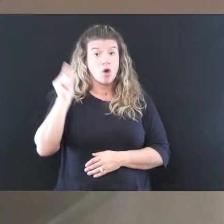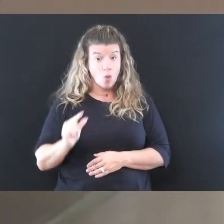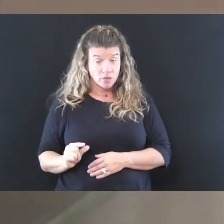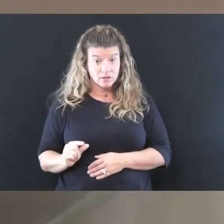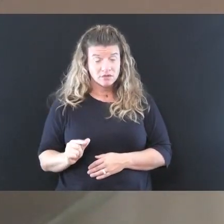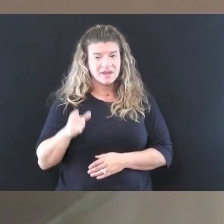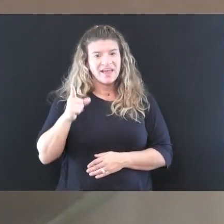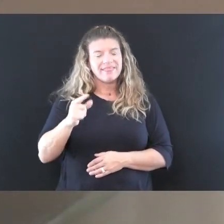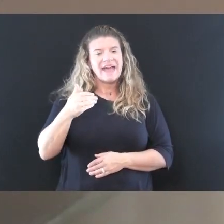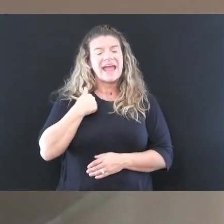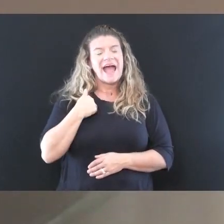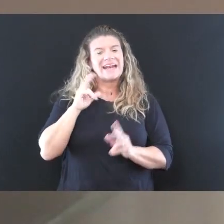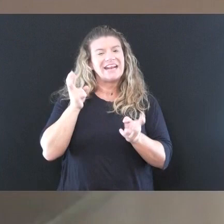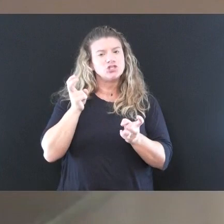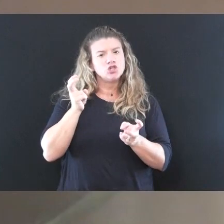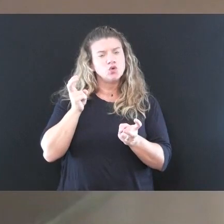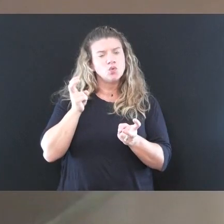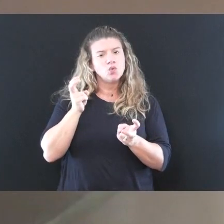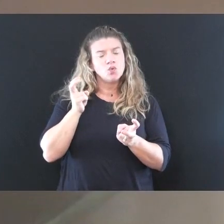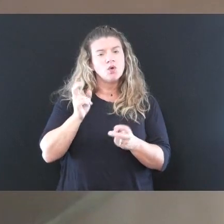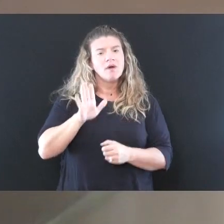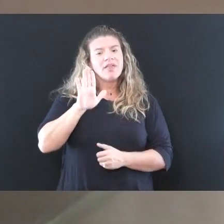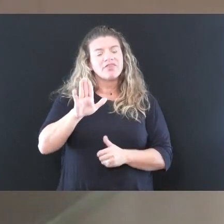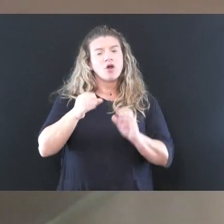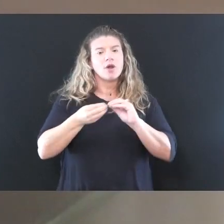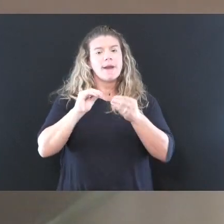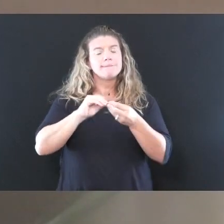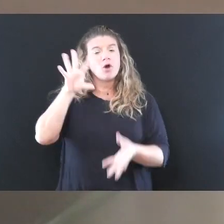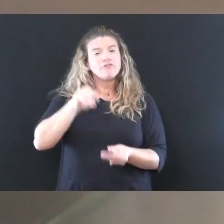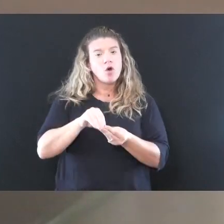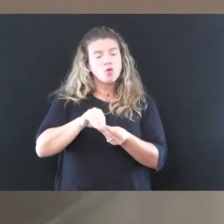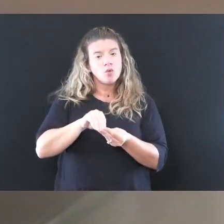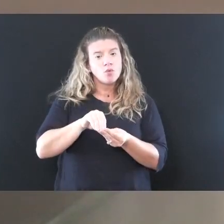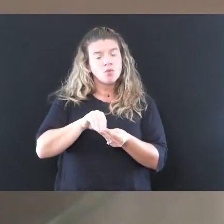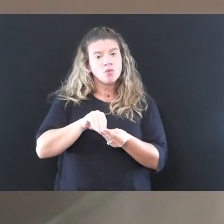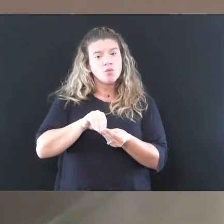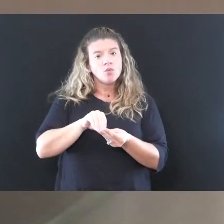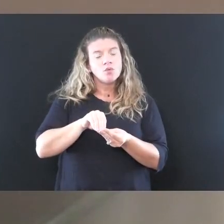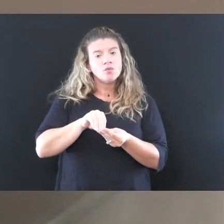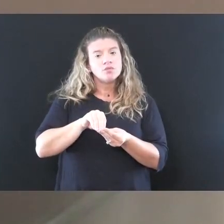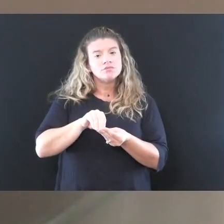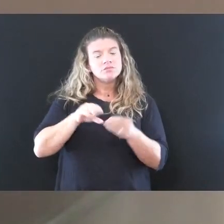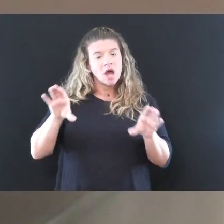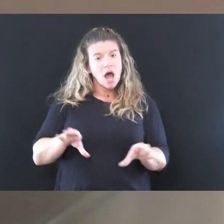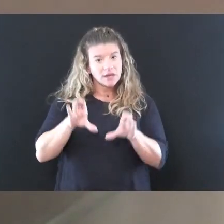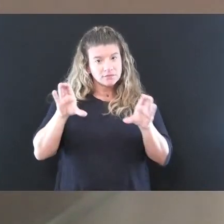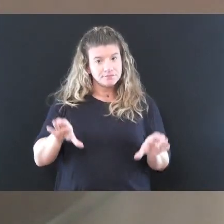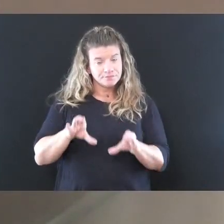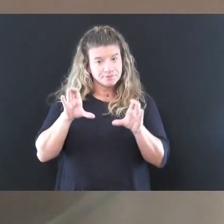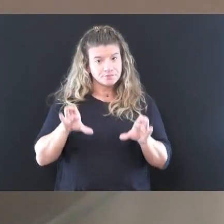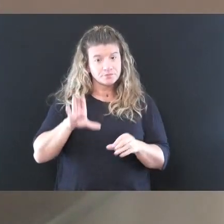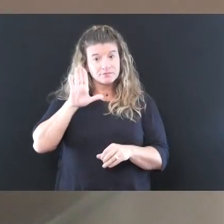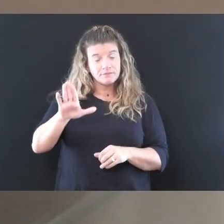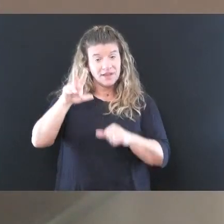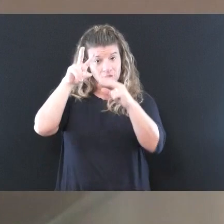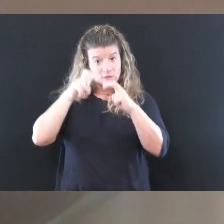an issue with the number of total cases that were done in